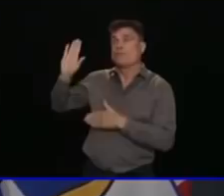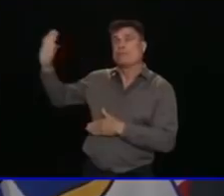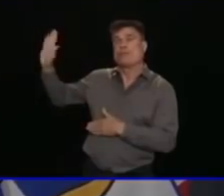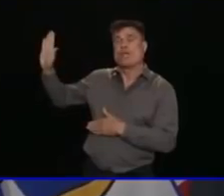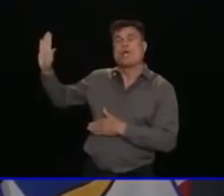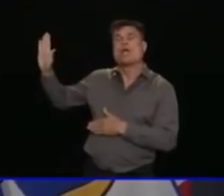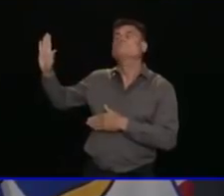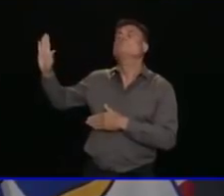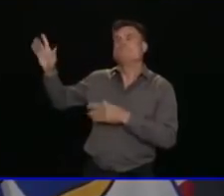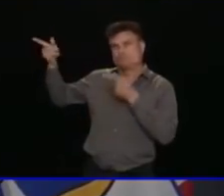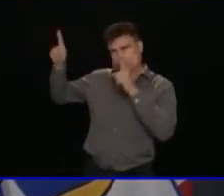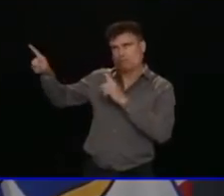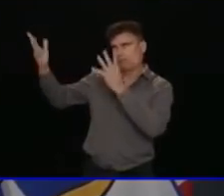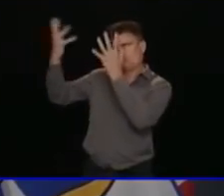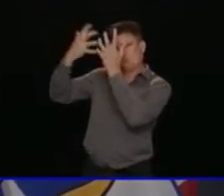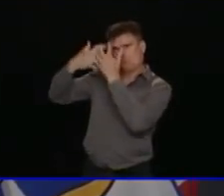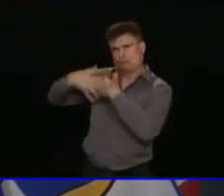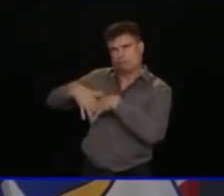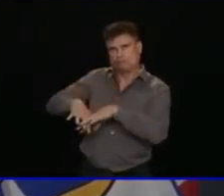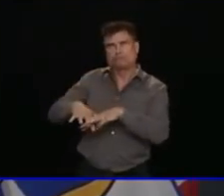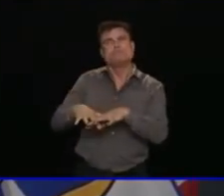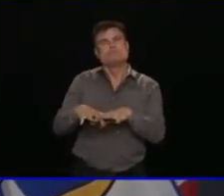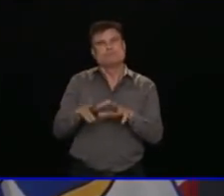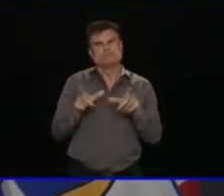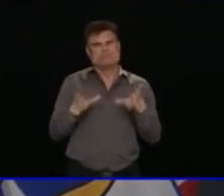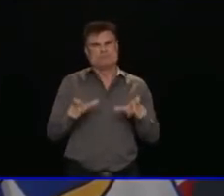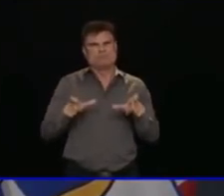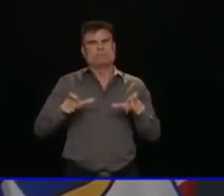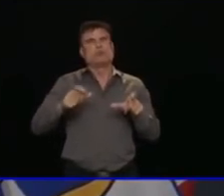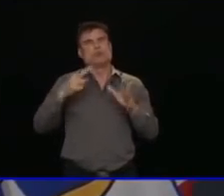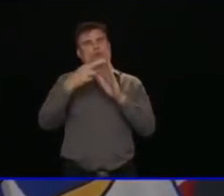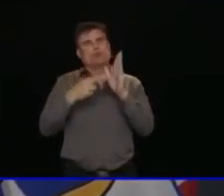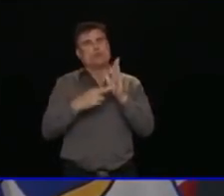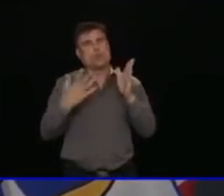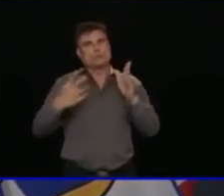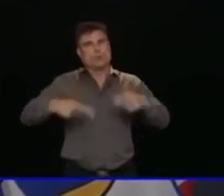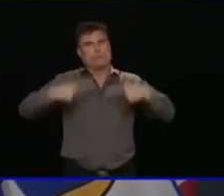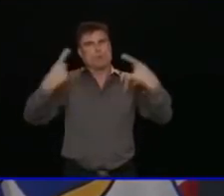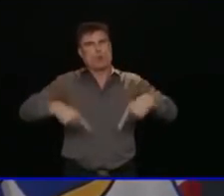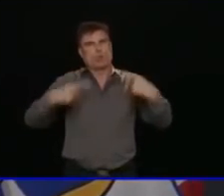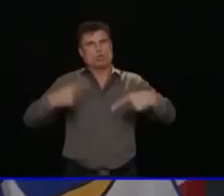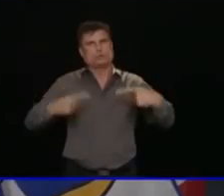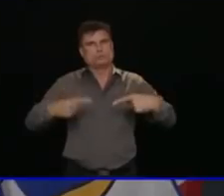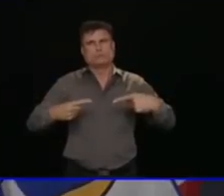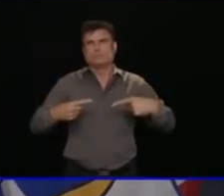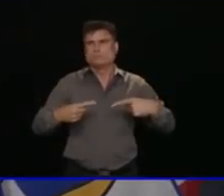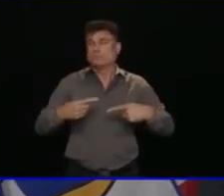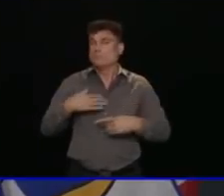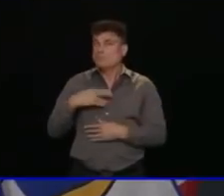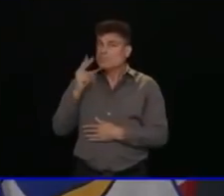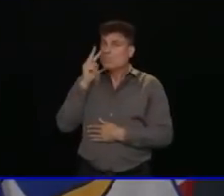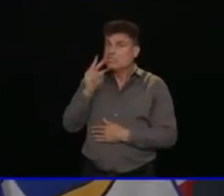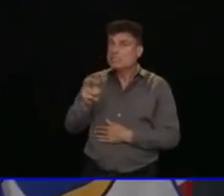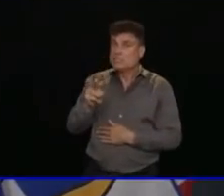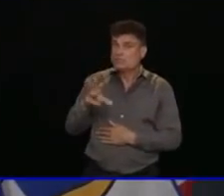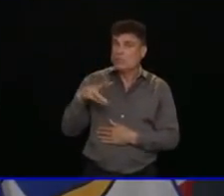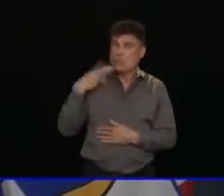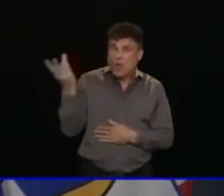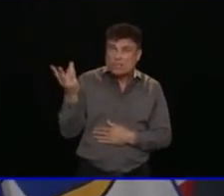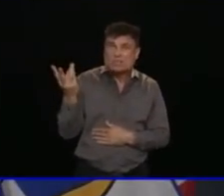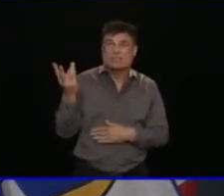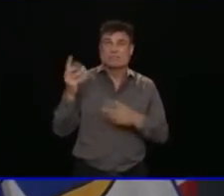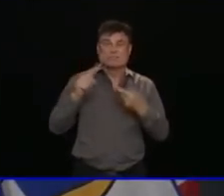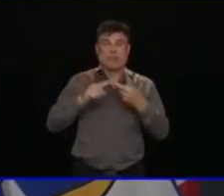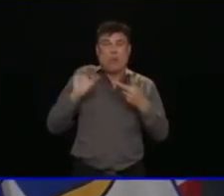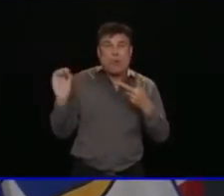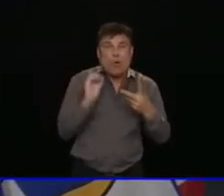in California, in Nevada, in Arizona. I know many, many people visit the United States. They visit some of those places